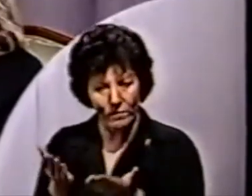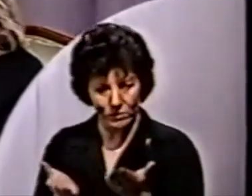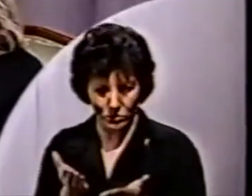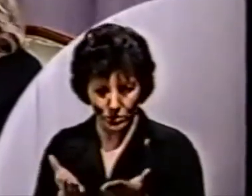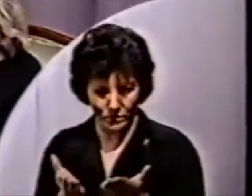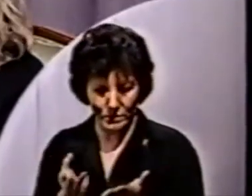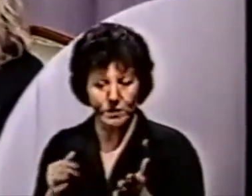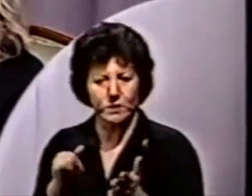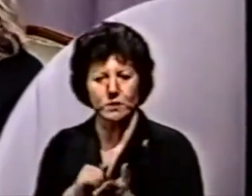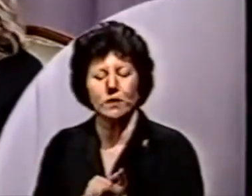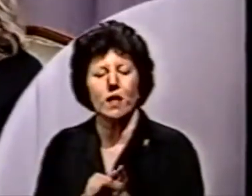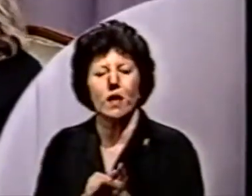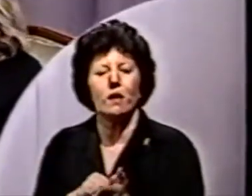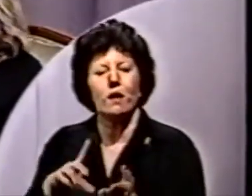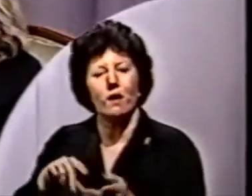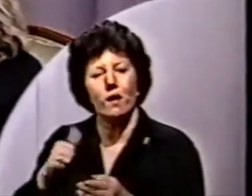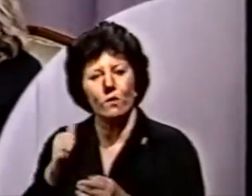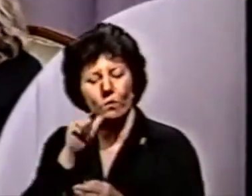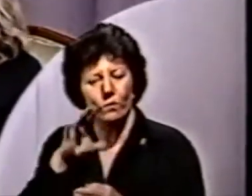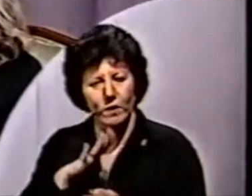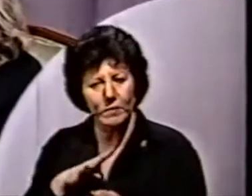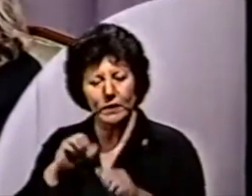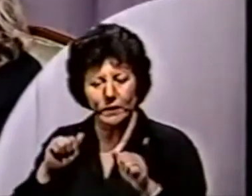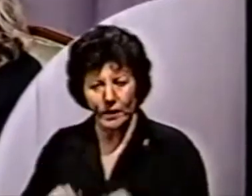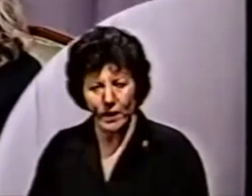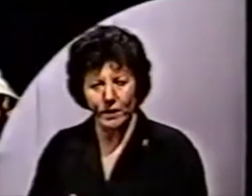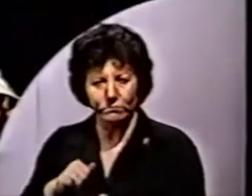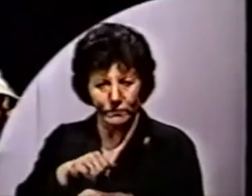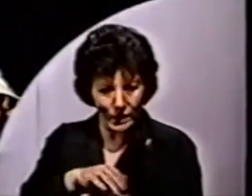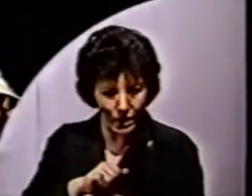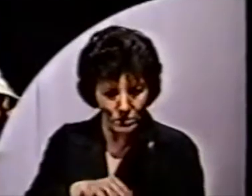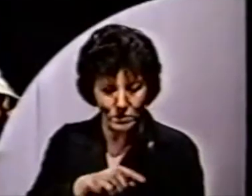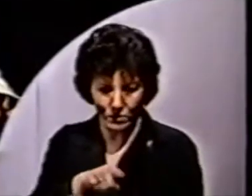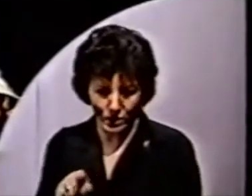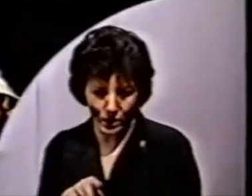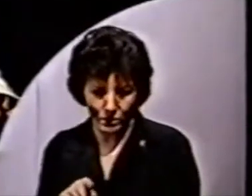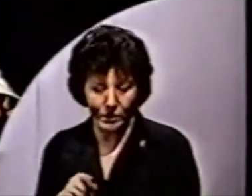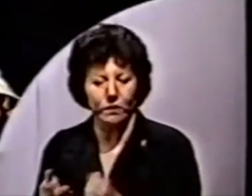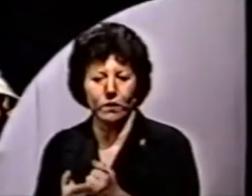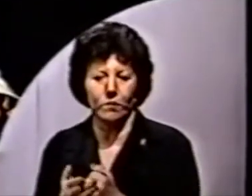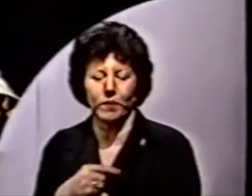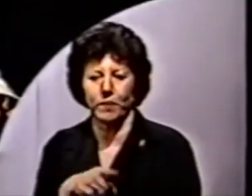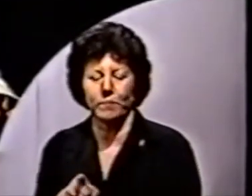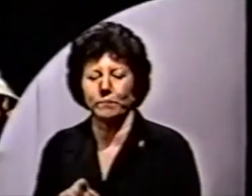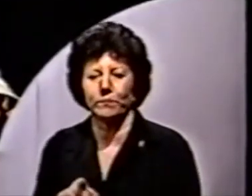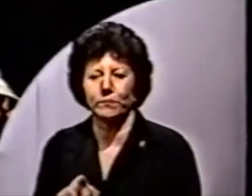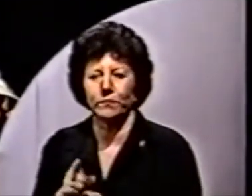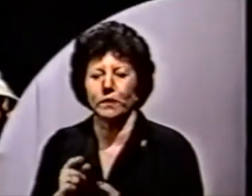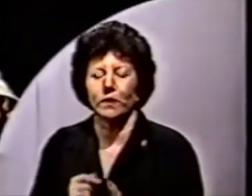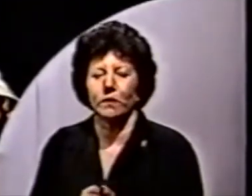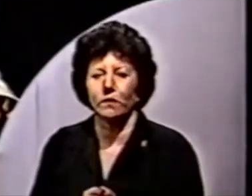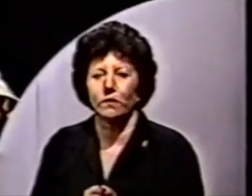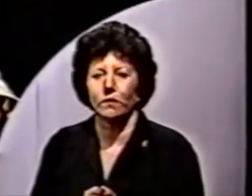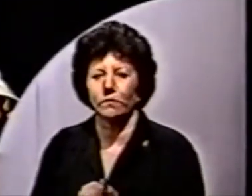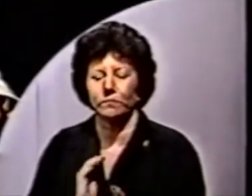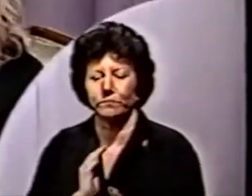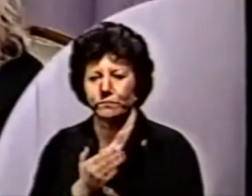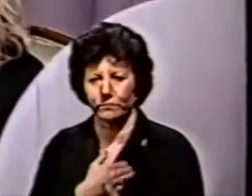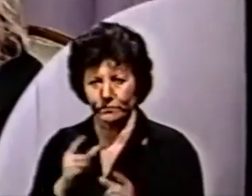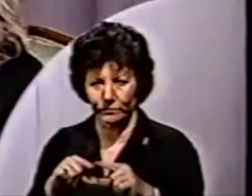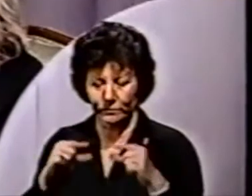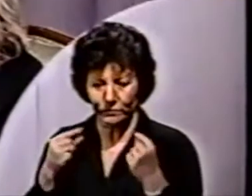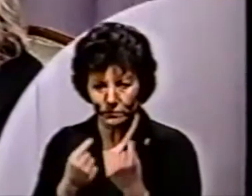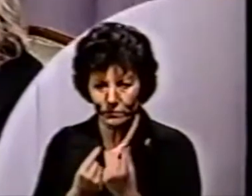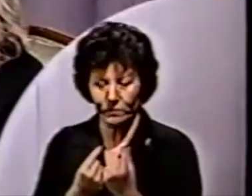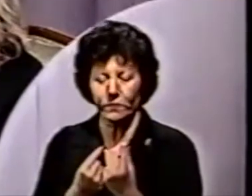are provided by women for women. Mm-hmm. Oh, how large of a group are we talking about here? Our group of clients